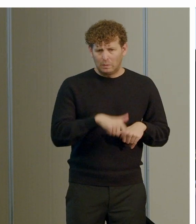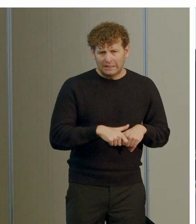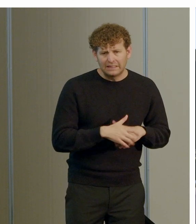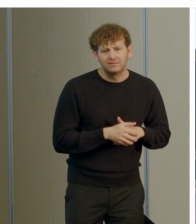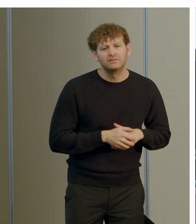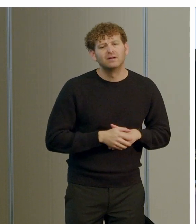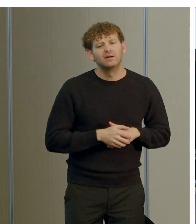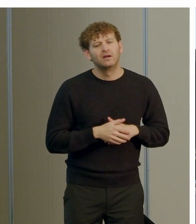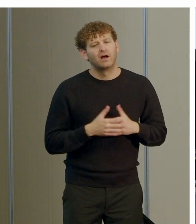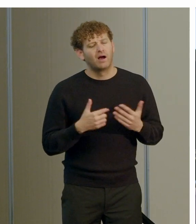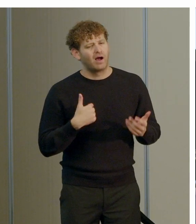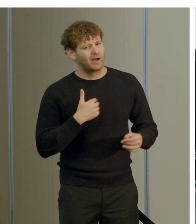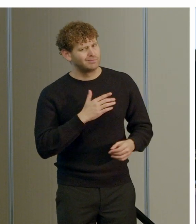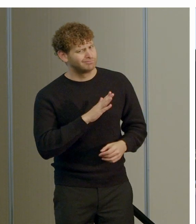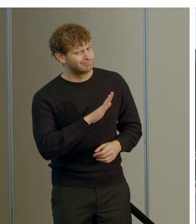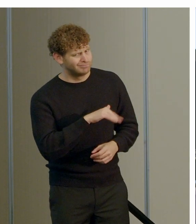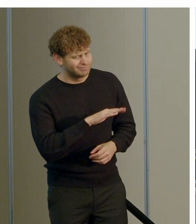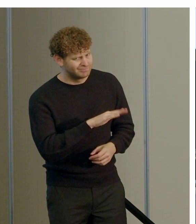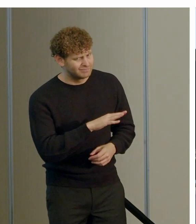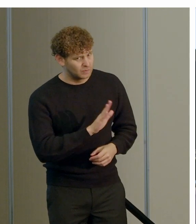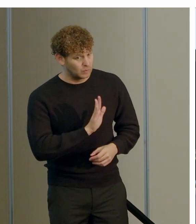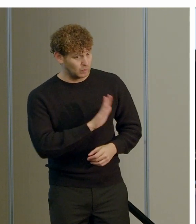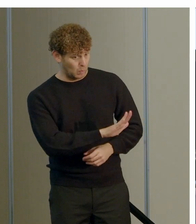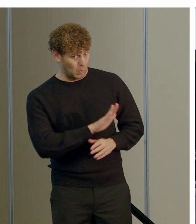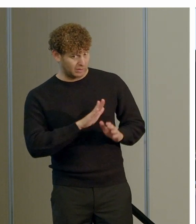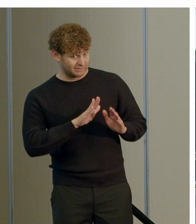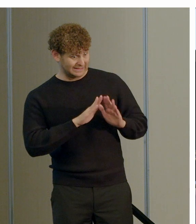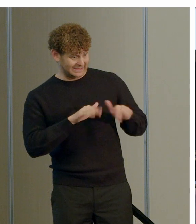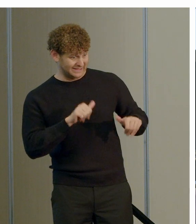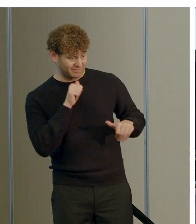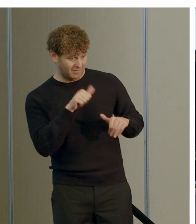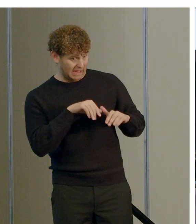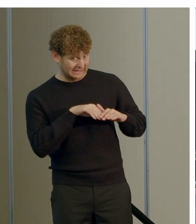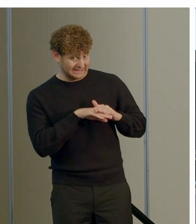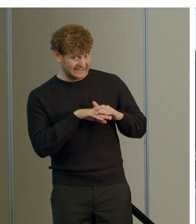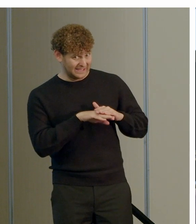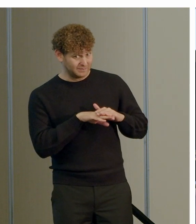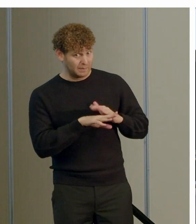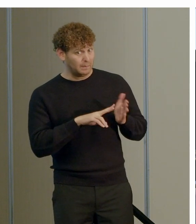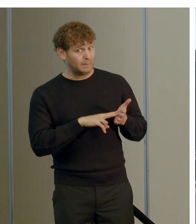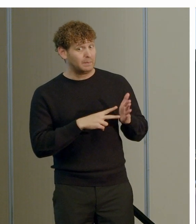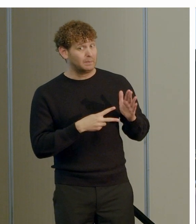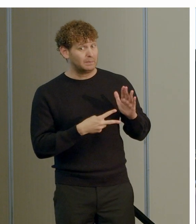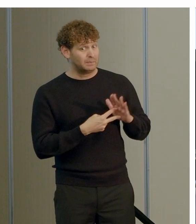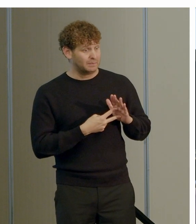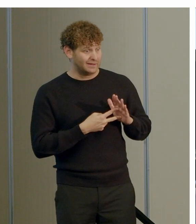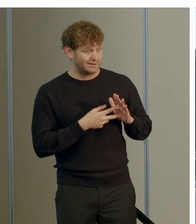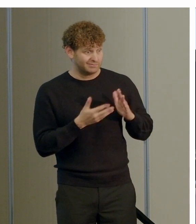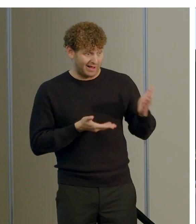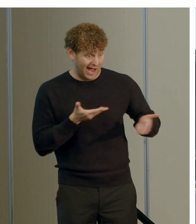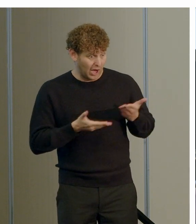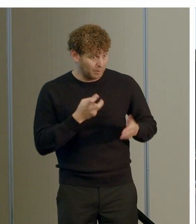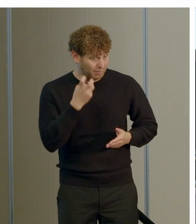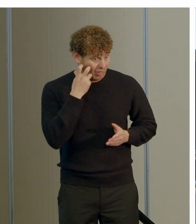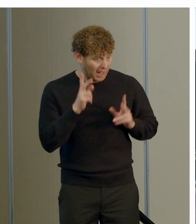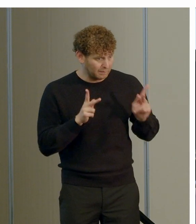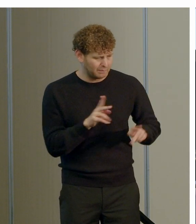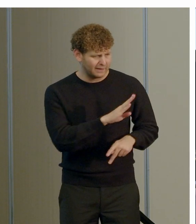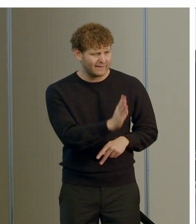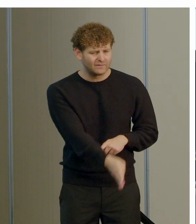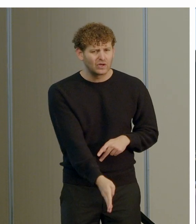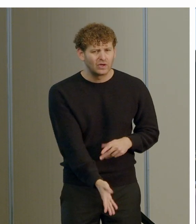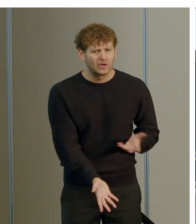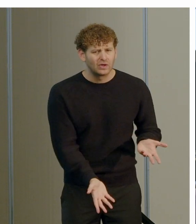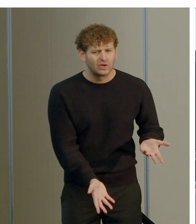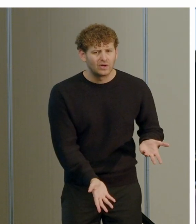"Well, if your systems are not accessible, you will never have blind employees. That is why your systems need